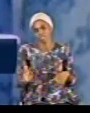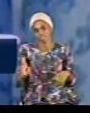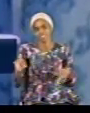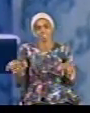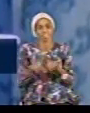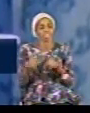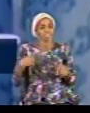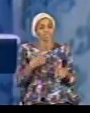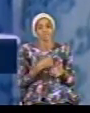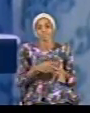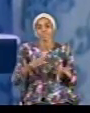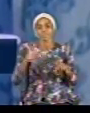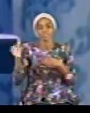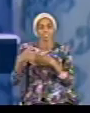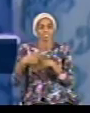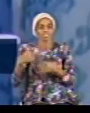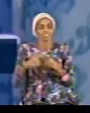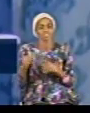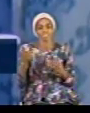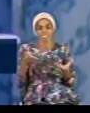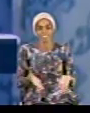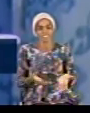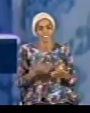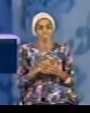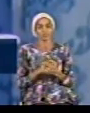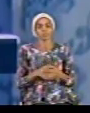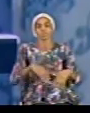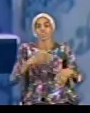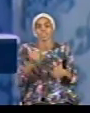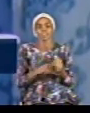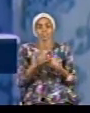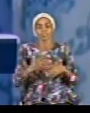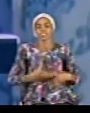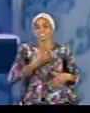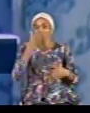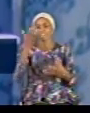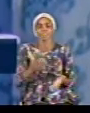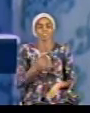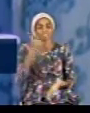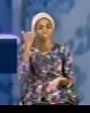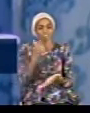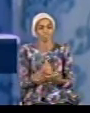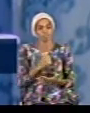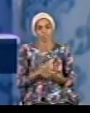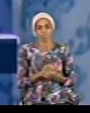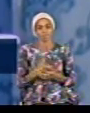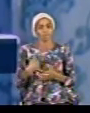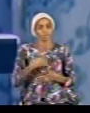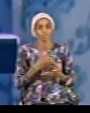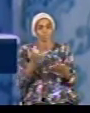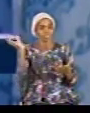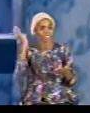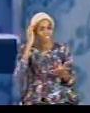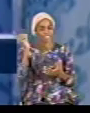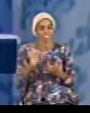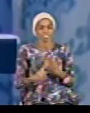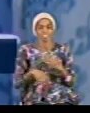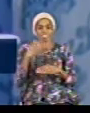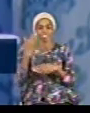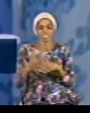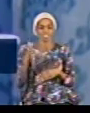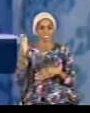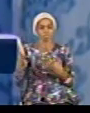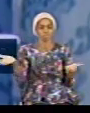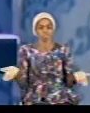Everybody shout! Praise the Lord. We listen to the next testimony here at the